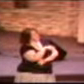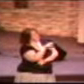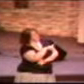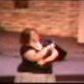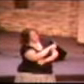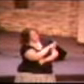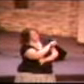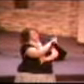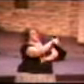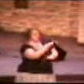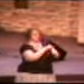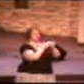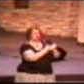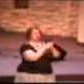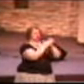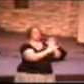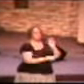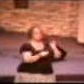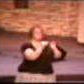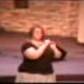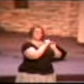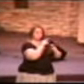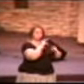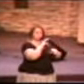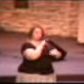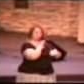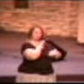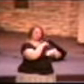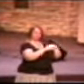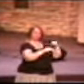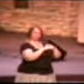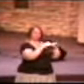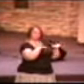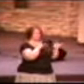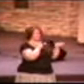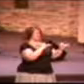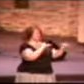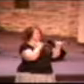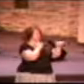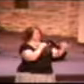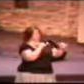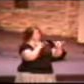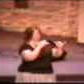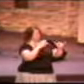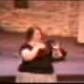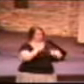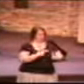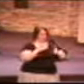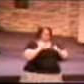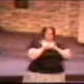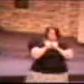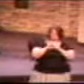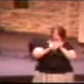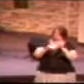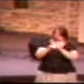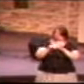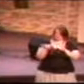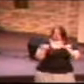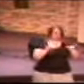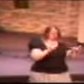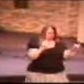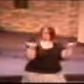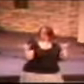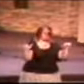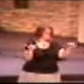around the ship, the more uncomfortable similarities I found between my life with Jesus and this man's handicap.